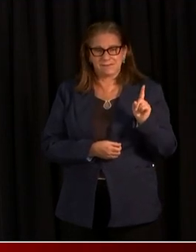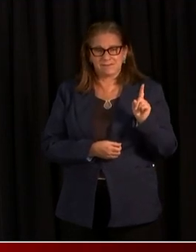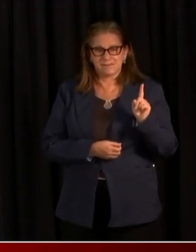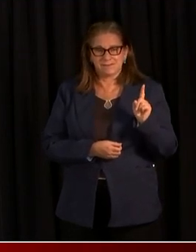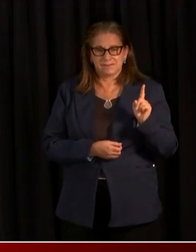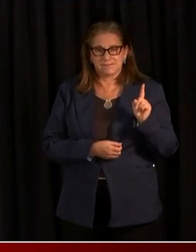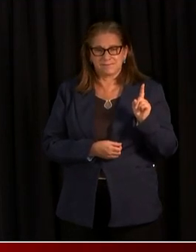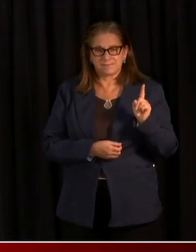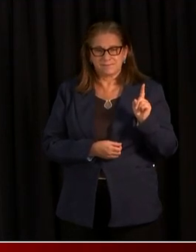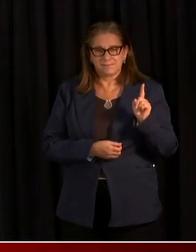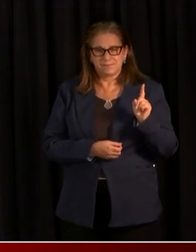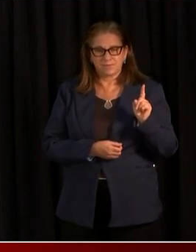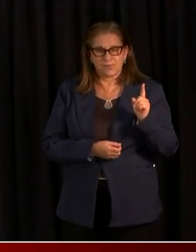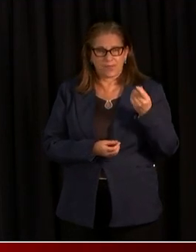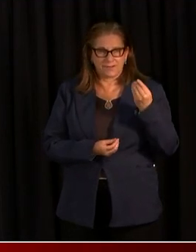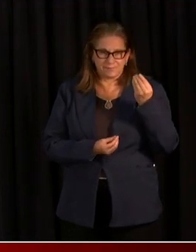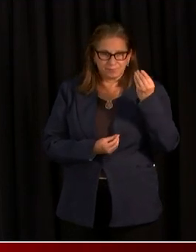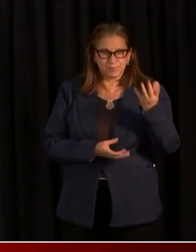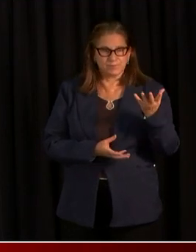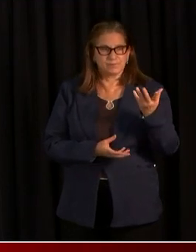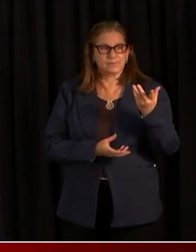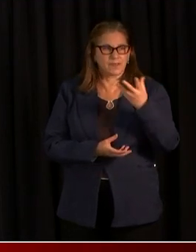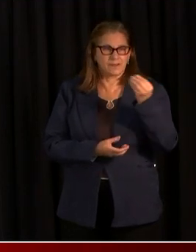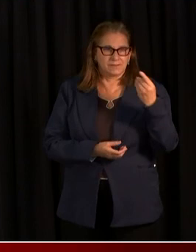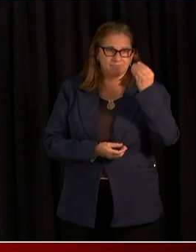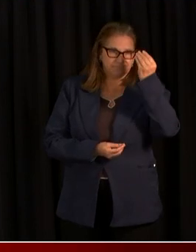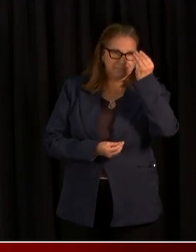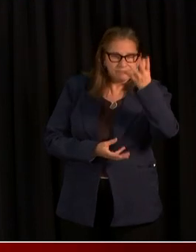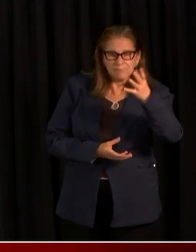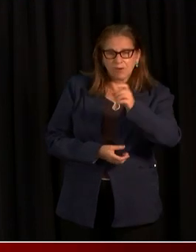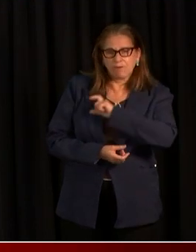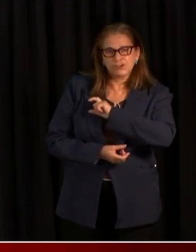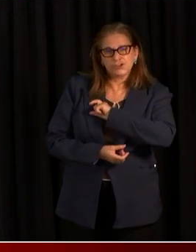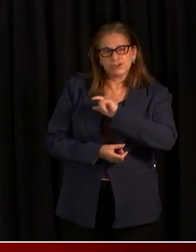the command officials and the officers.